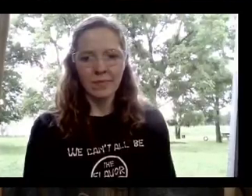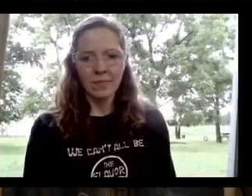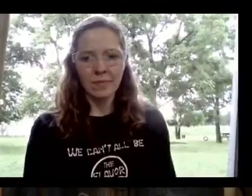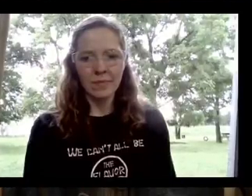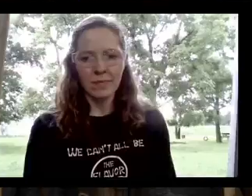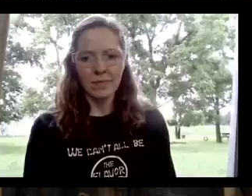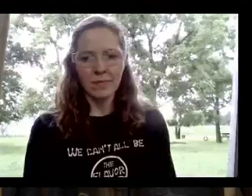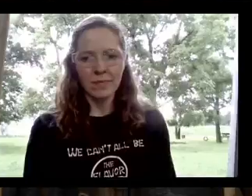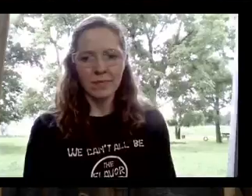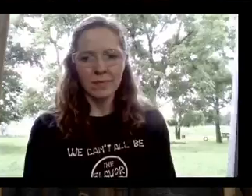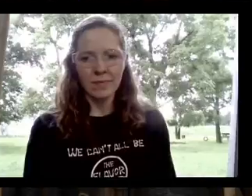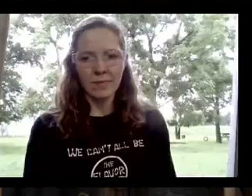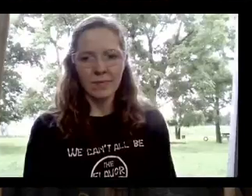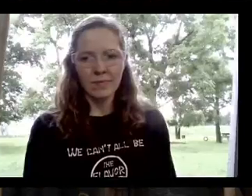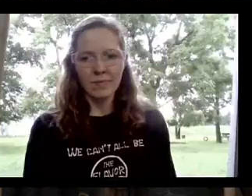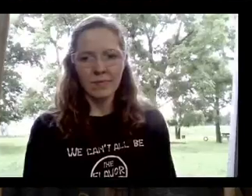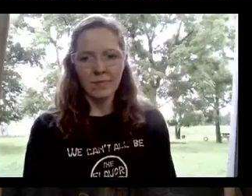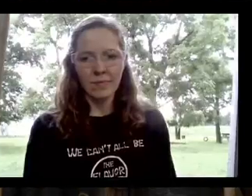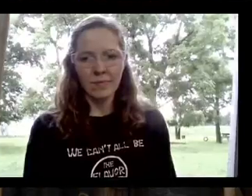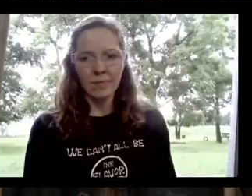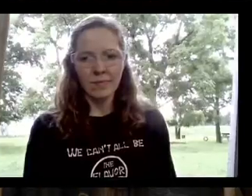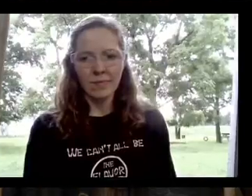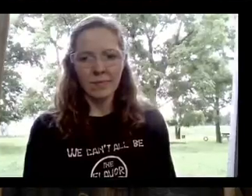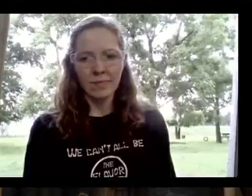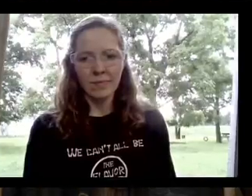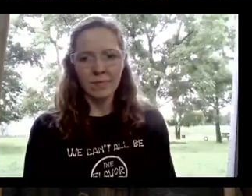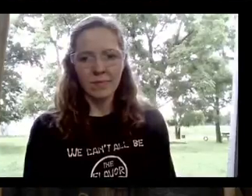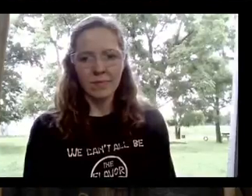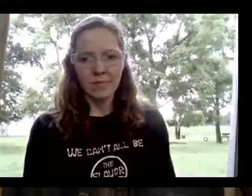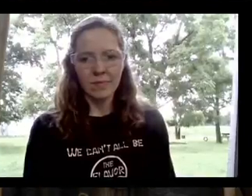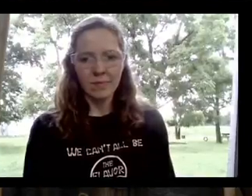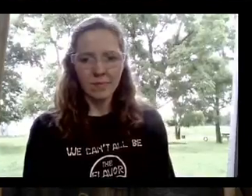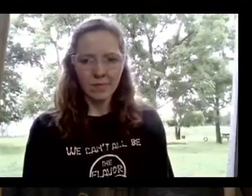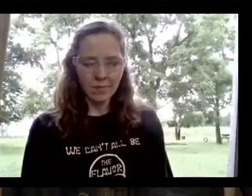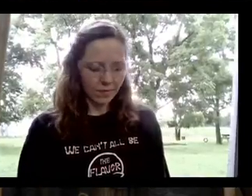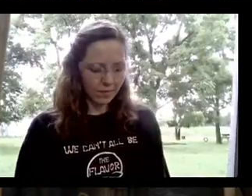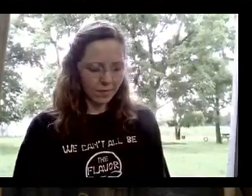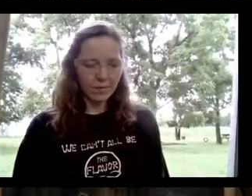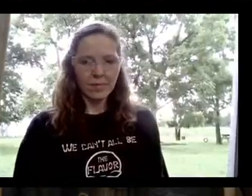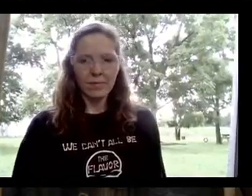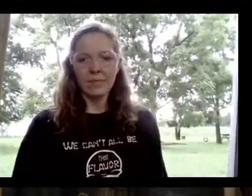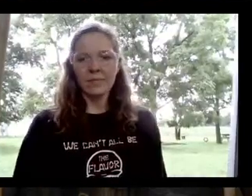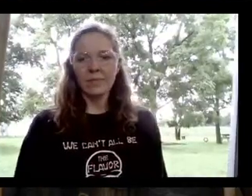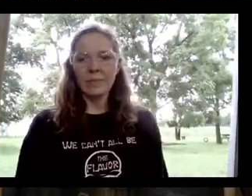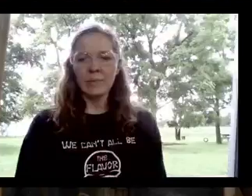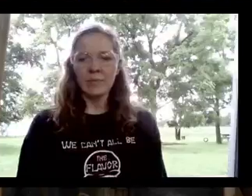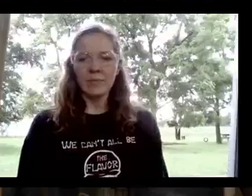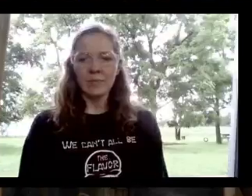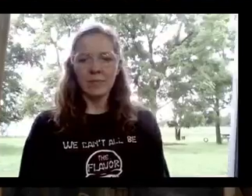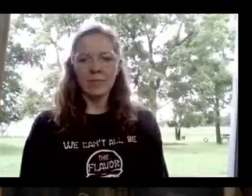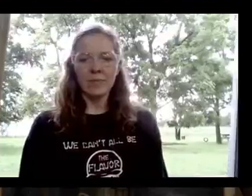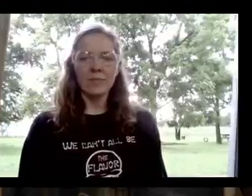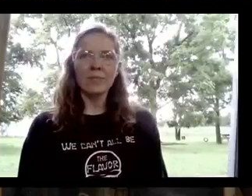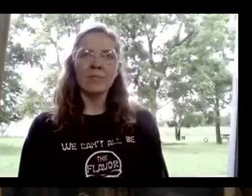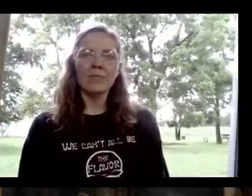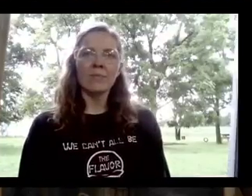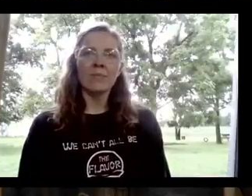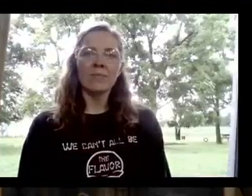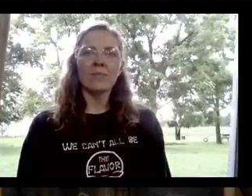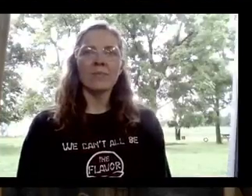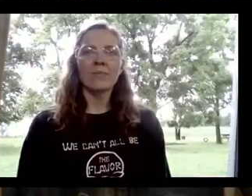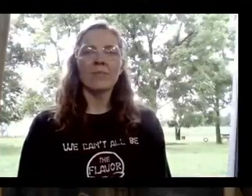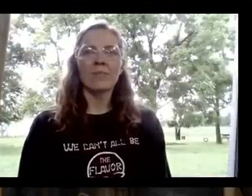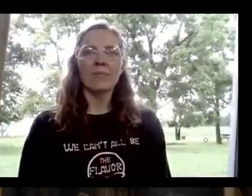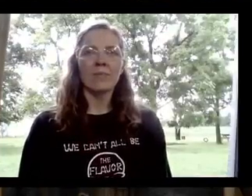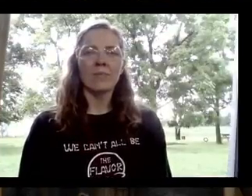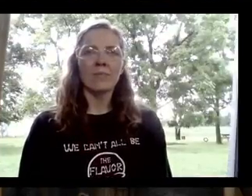right around 2200 degrees. That 2200 degrees is basically that the forging temperature if you